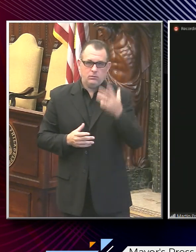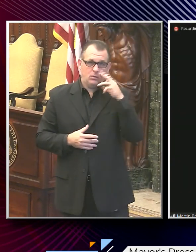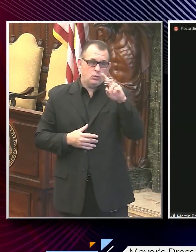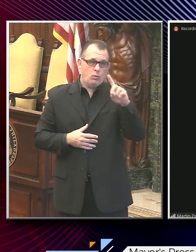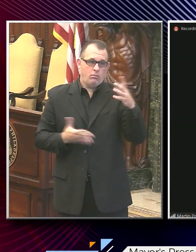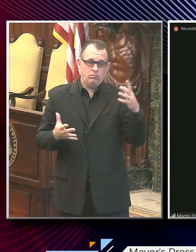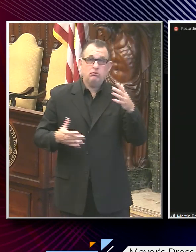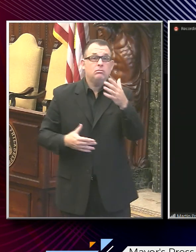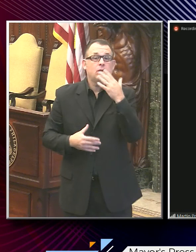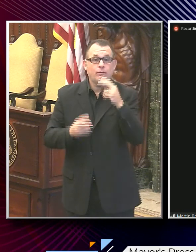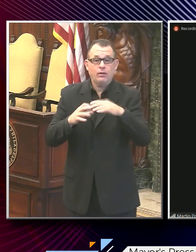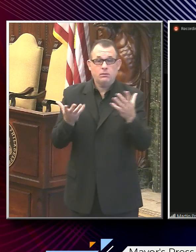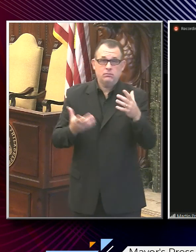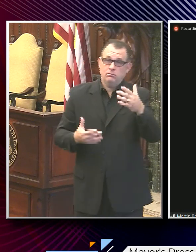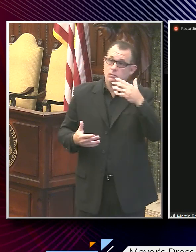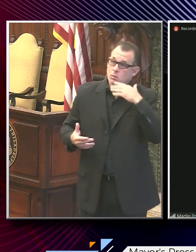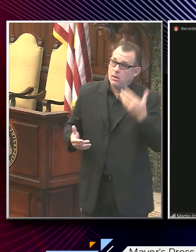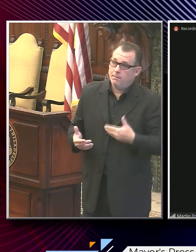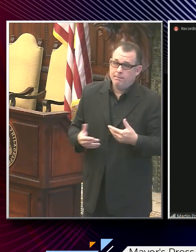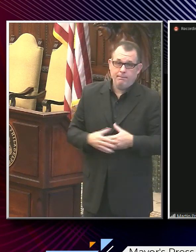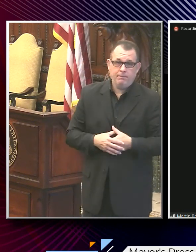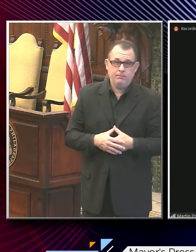much. You're welcome.